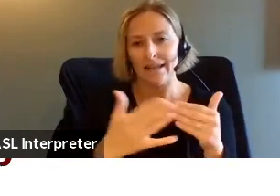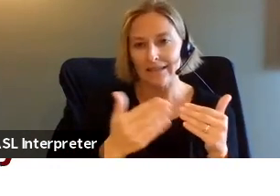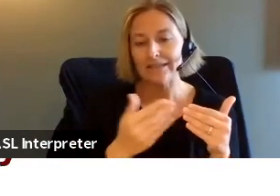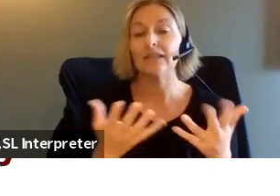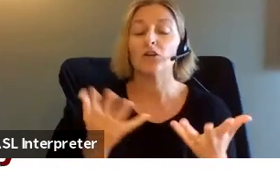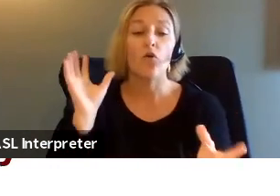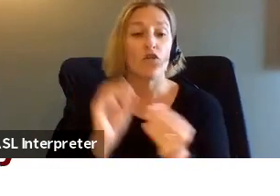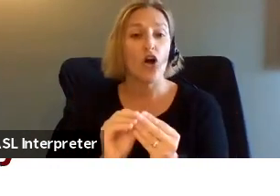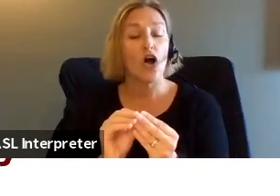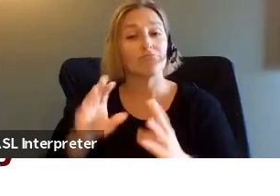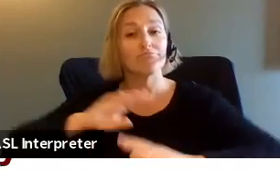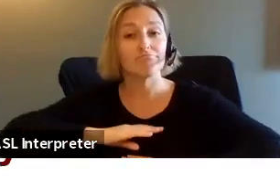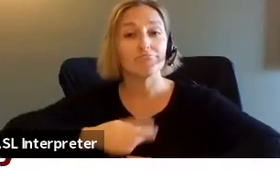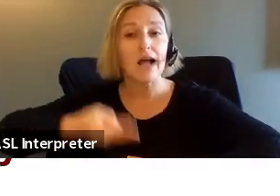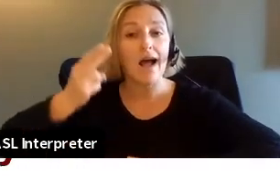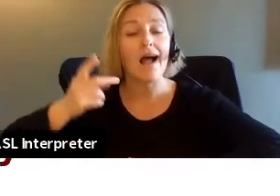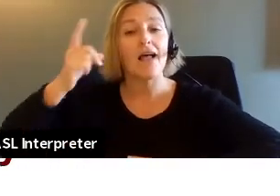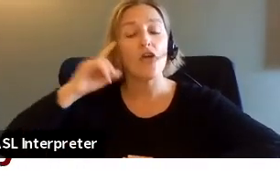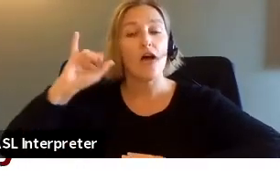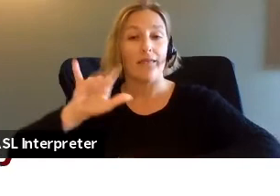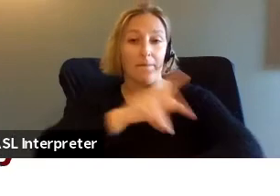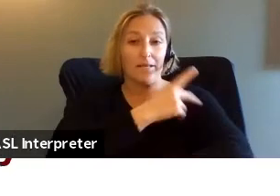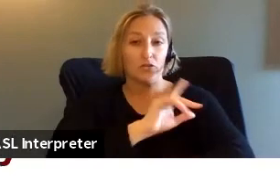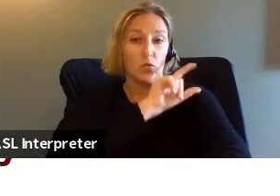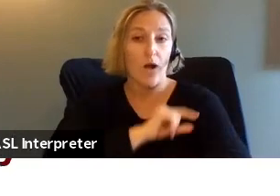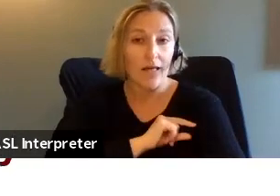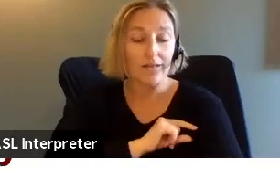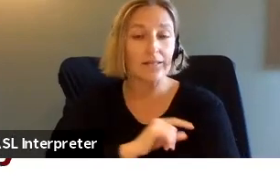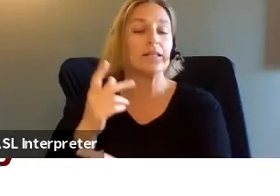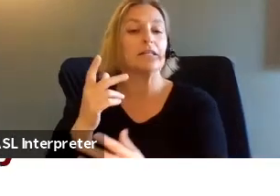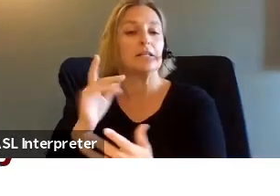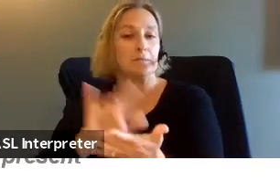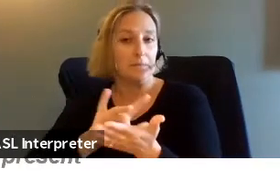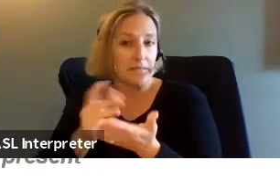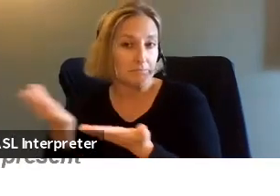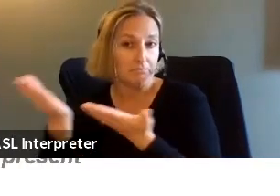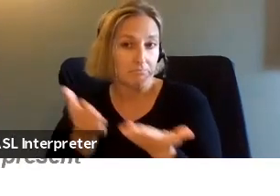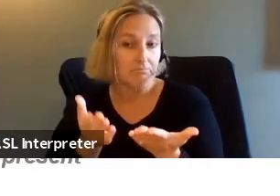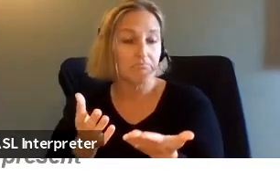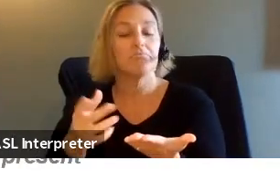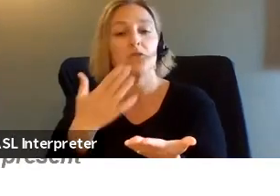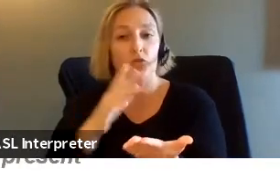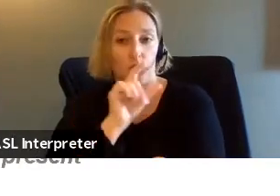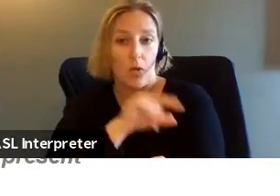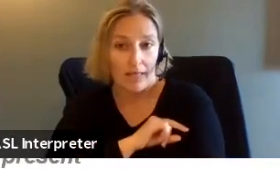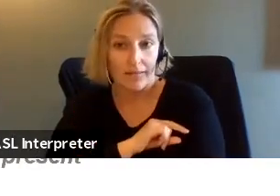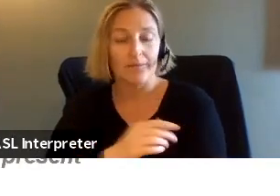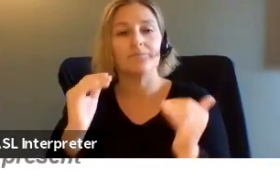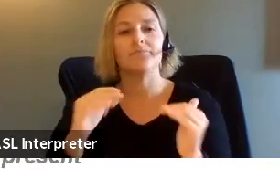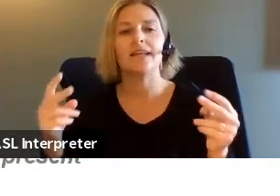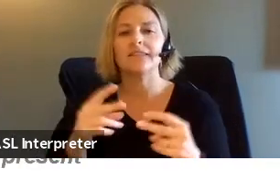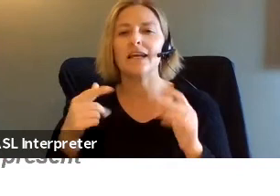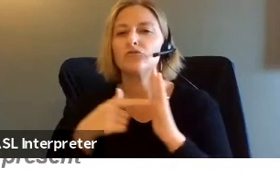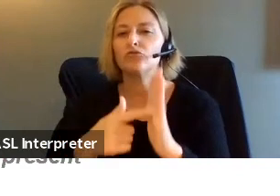visit quality and the medicine delivered to them was high. And the next slide just shows you that we are still very active in